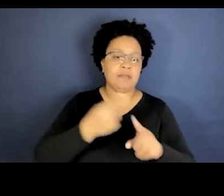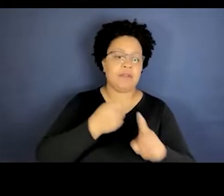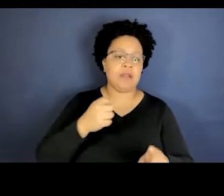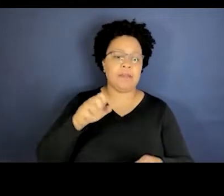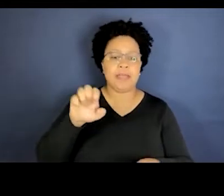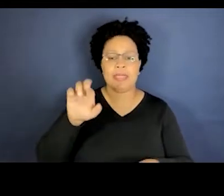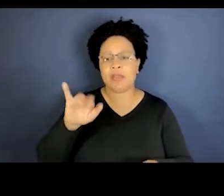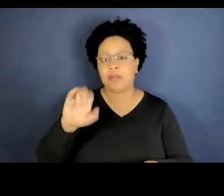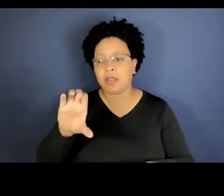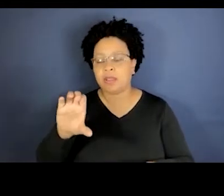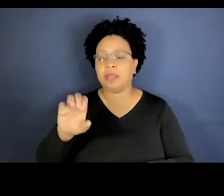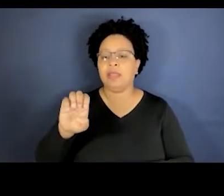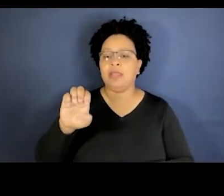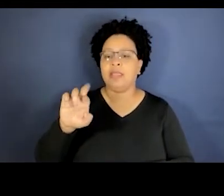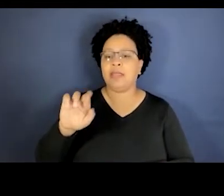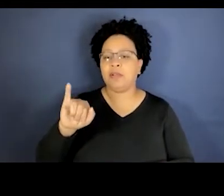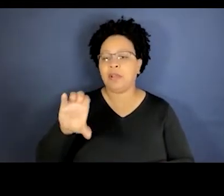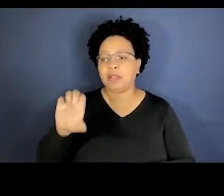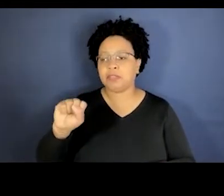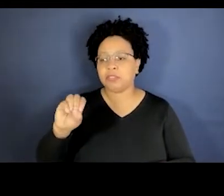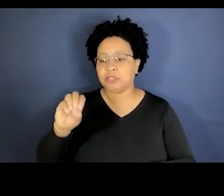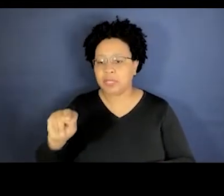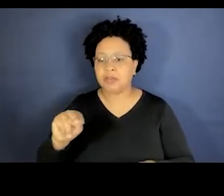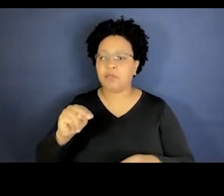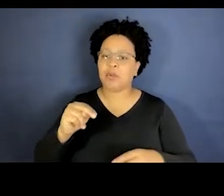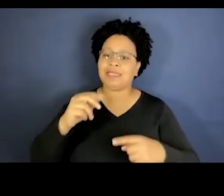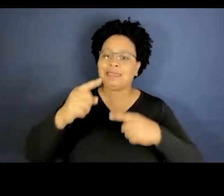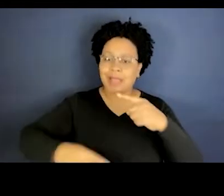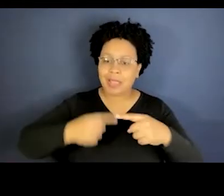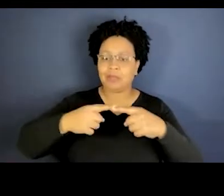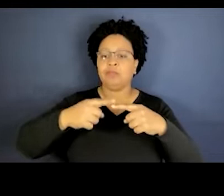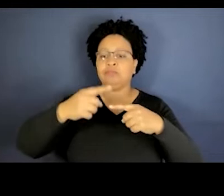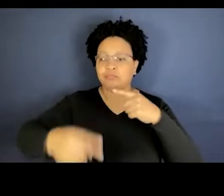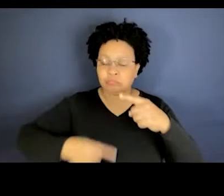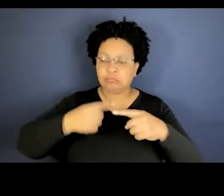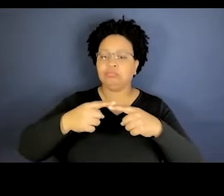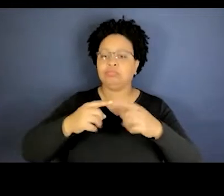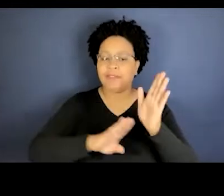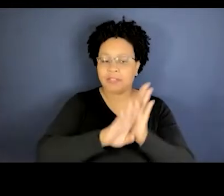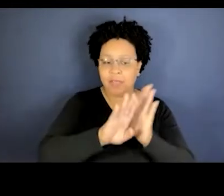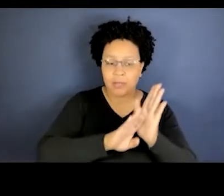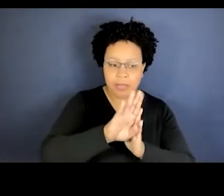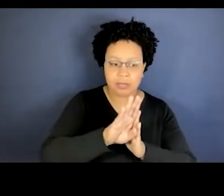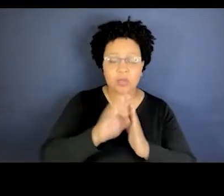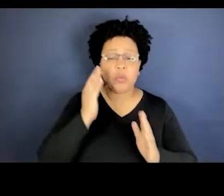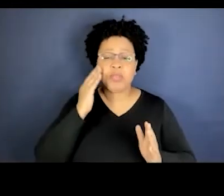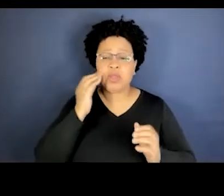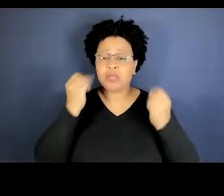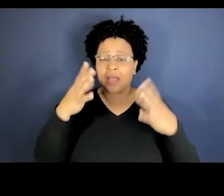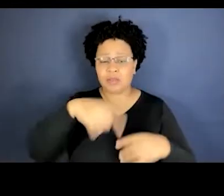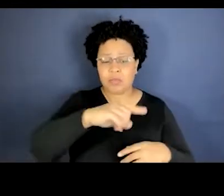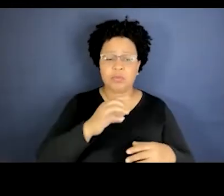Erikson's work on stages of psychosocial development that happens about mid-adulthood, which we all know that these mothers were in that